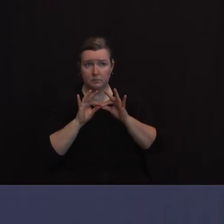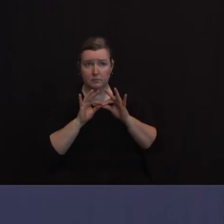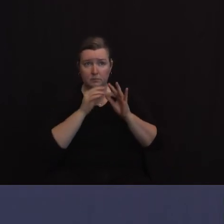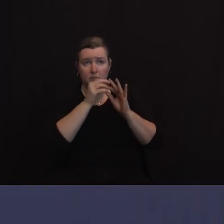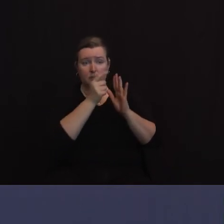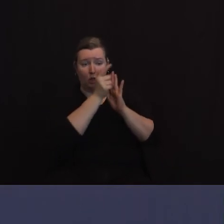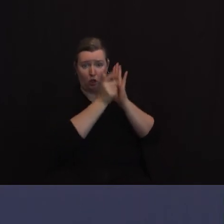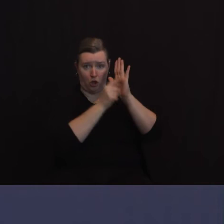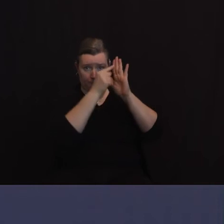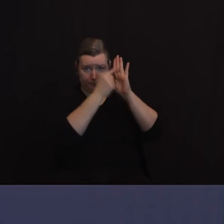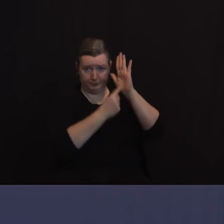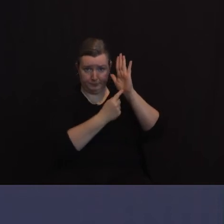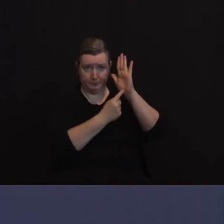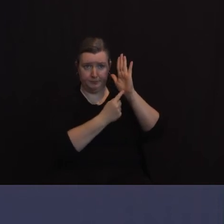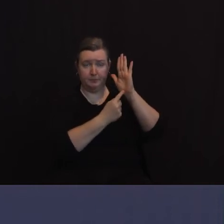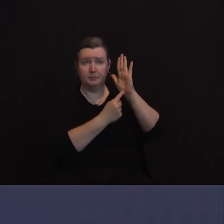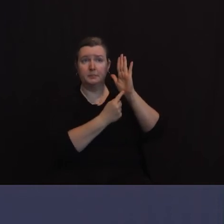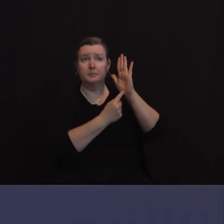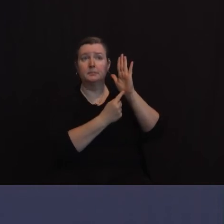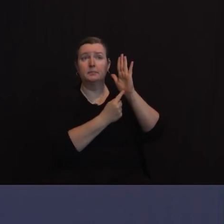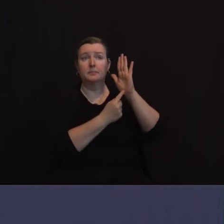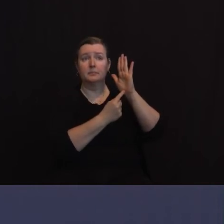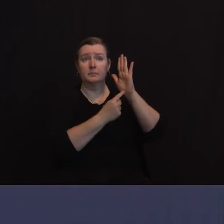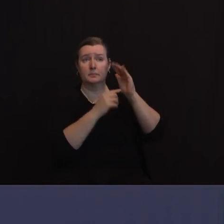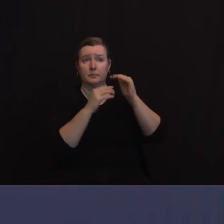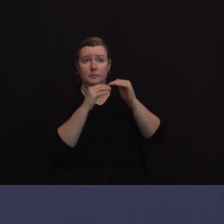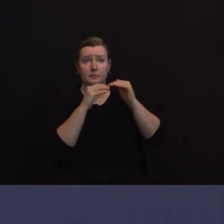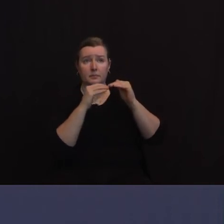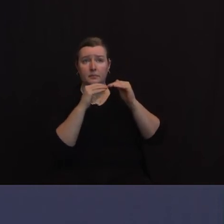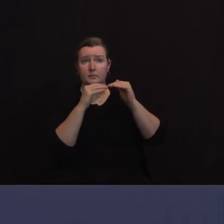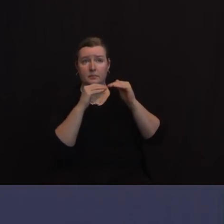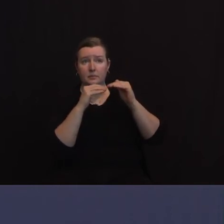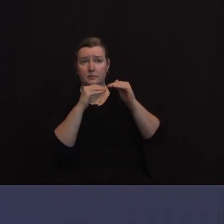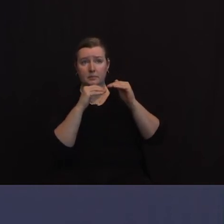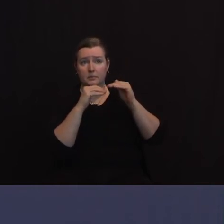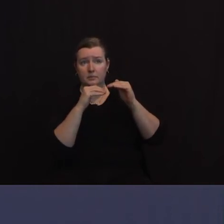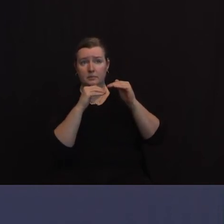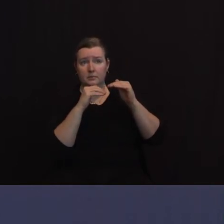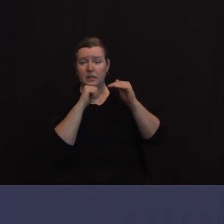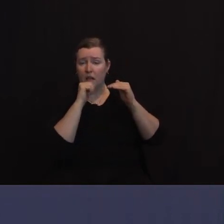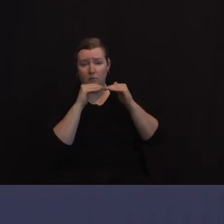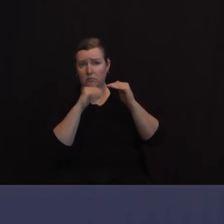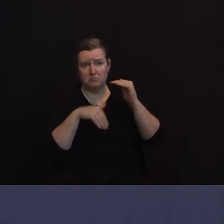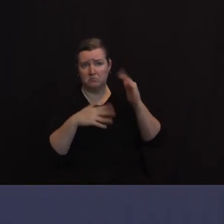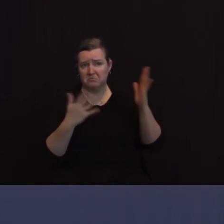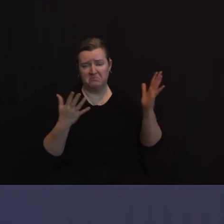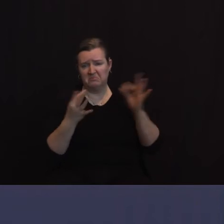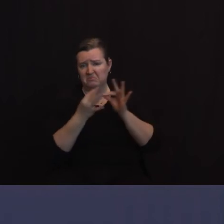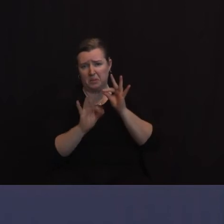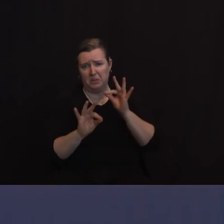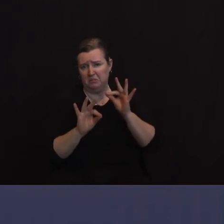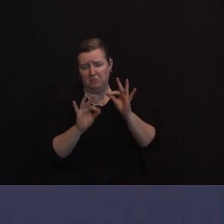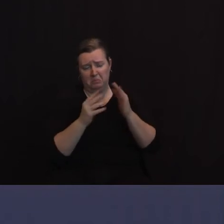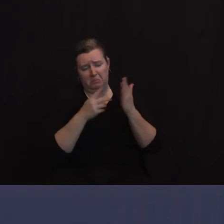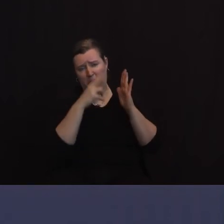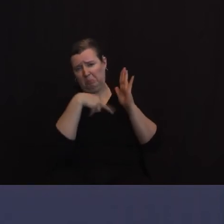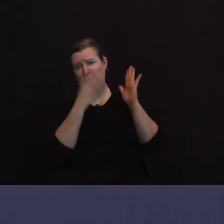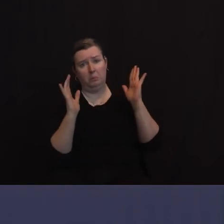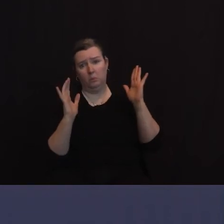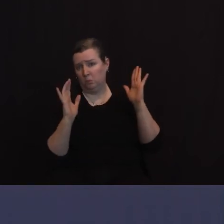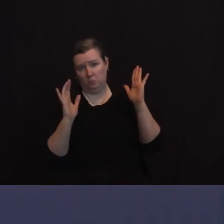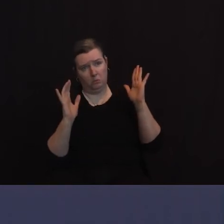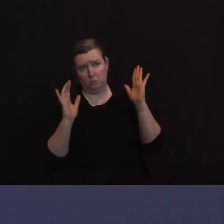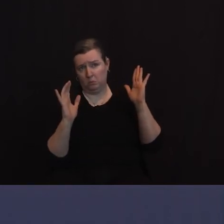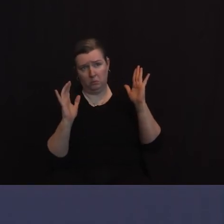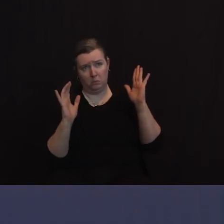dragged literally over decades, tens if not hundreds of thousands of disproportionately young persons of color